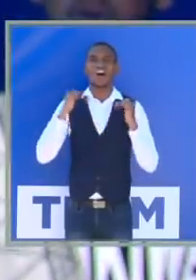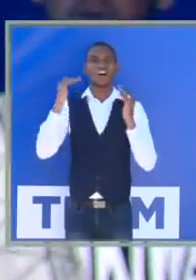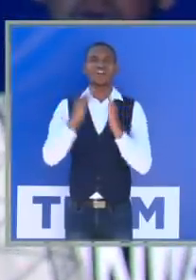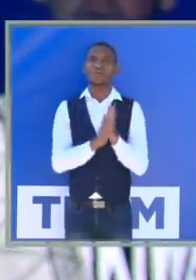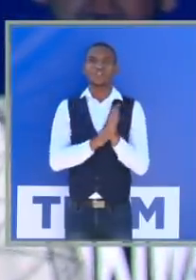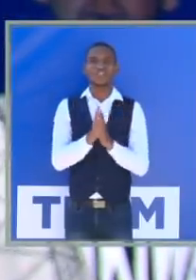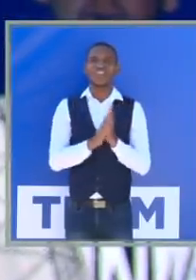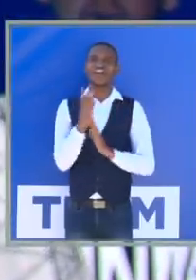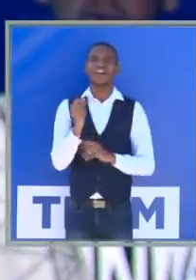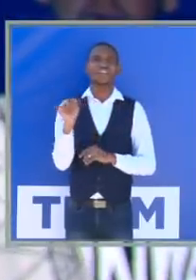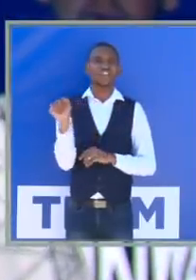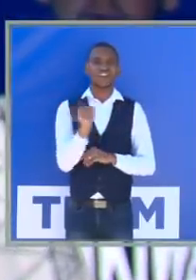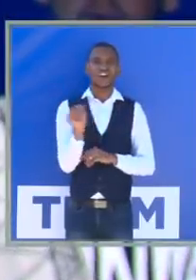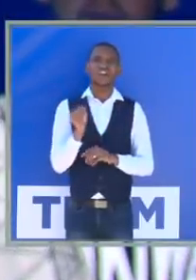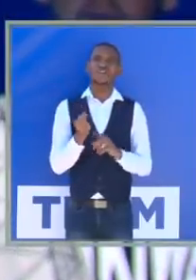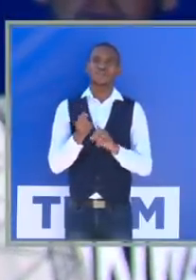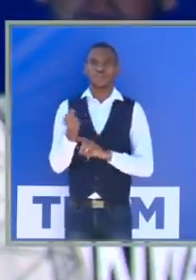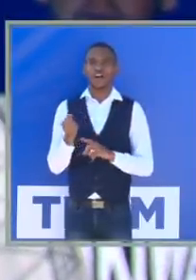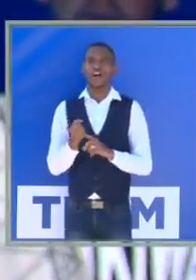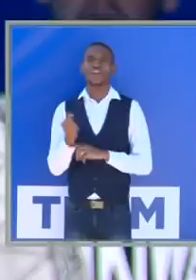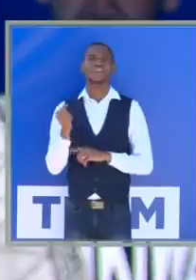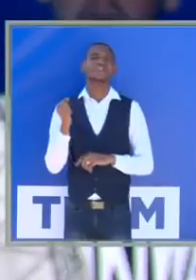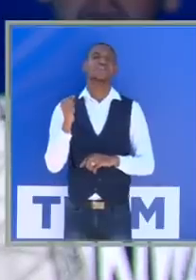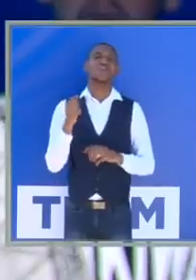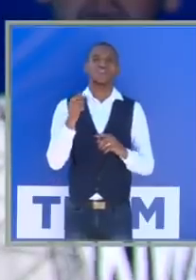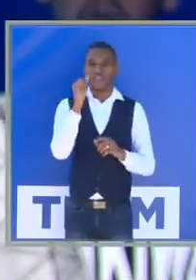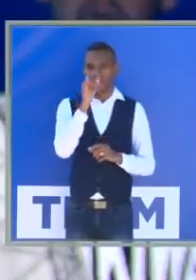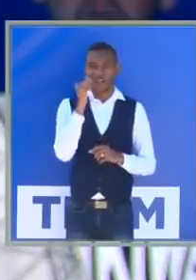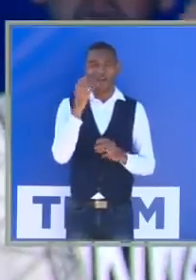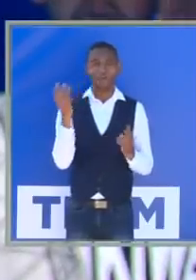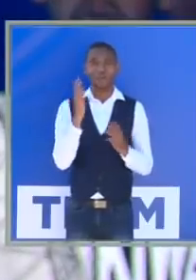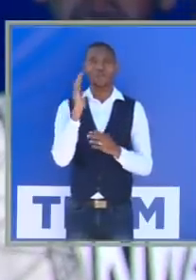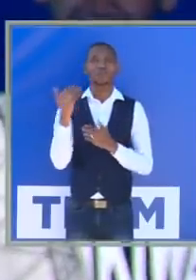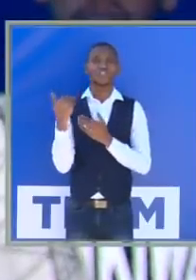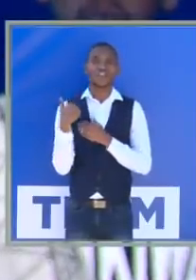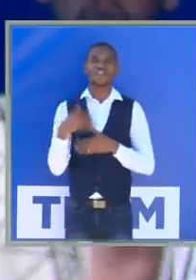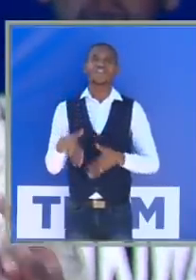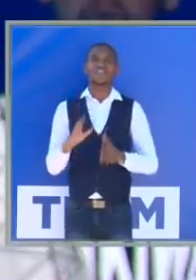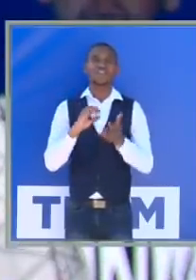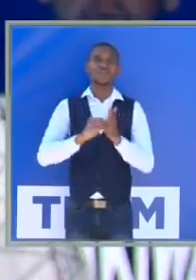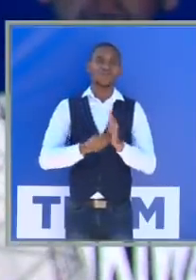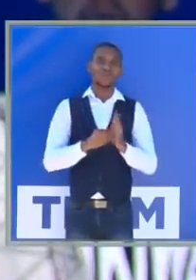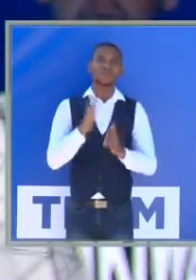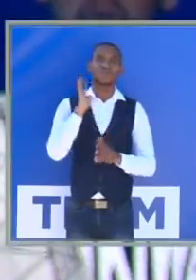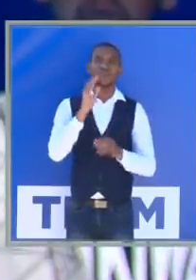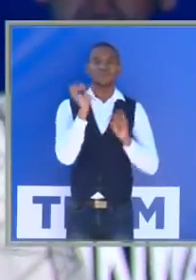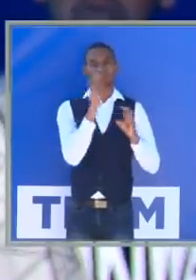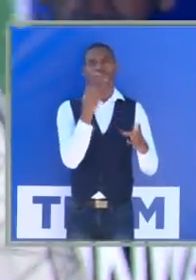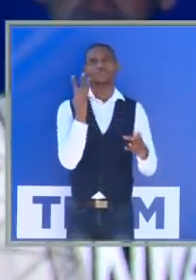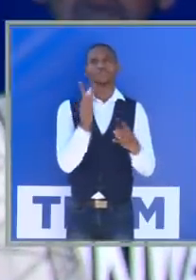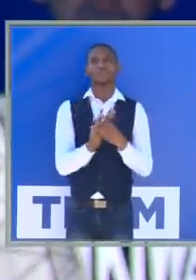they have the cars to fight the crime. People will be safe in their streets, and tsotis will end up in prison.